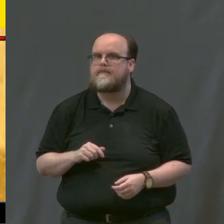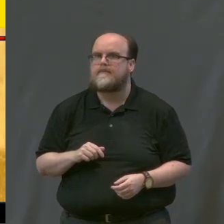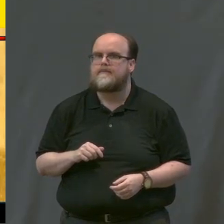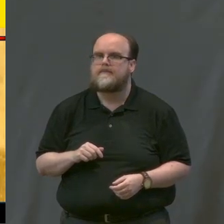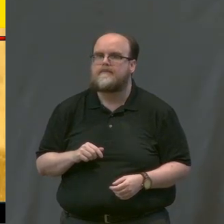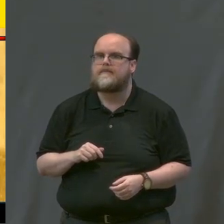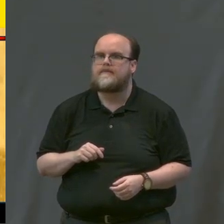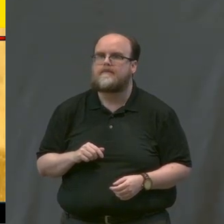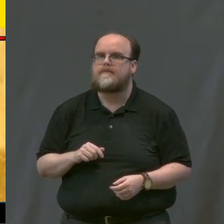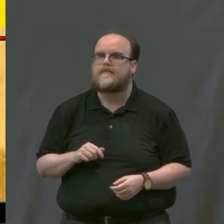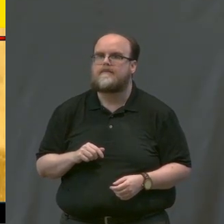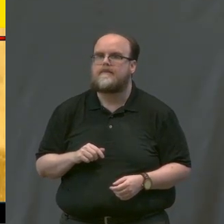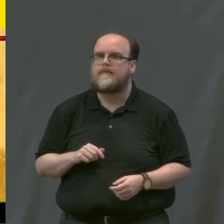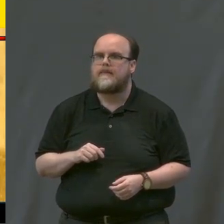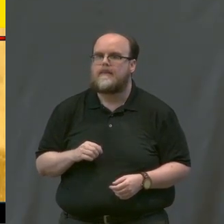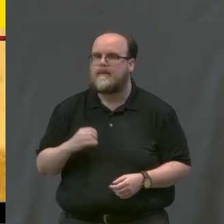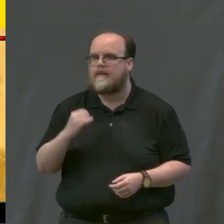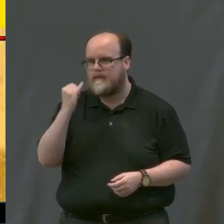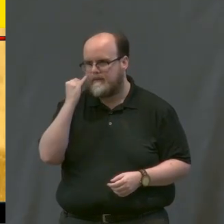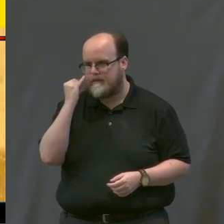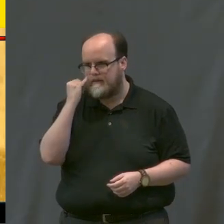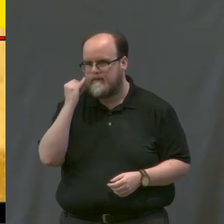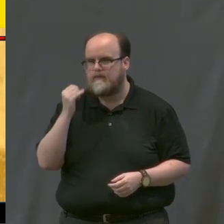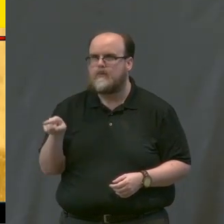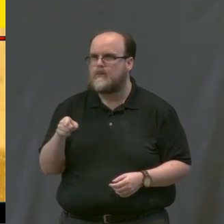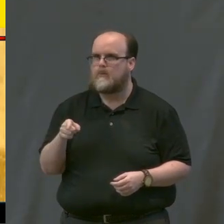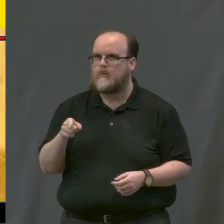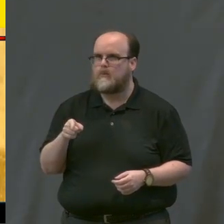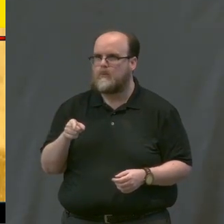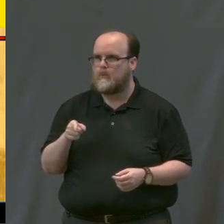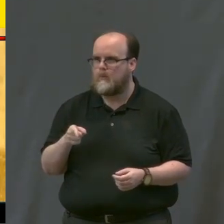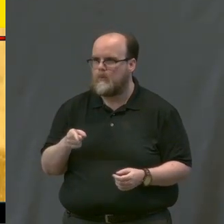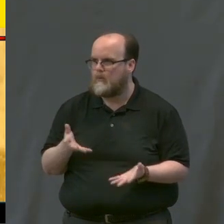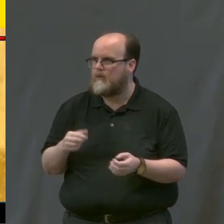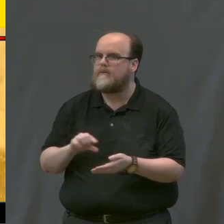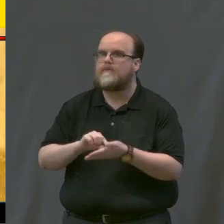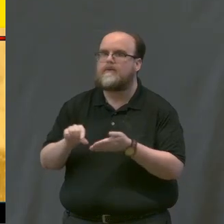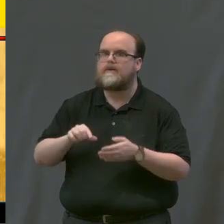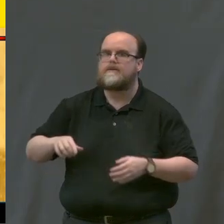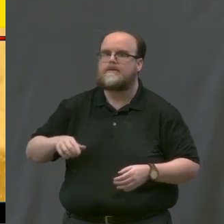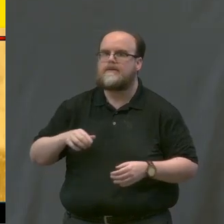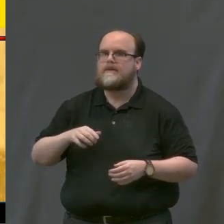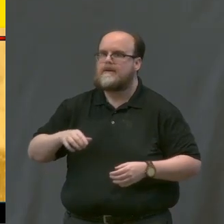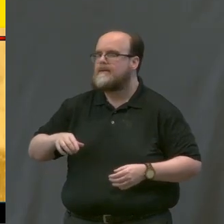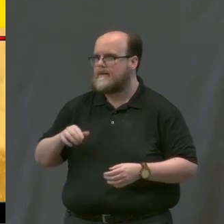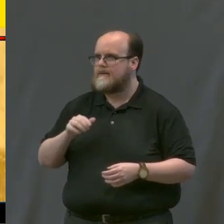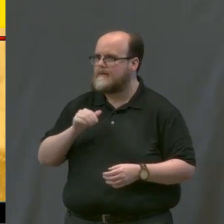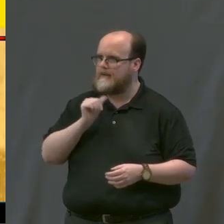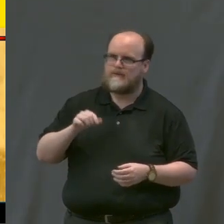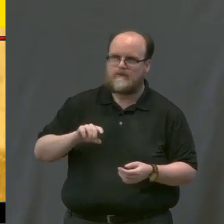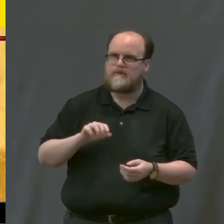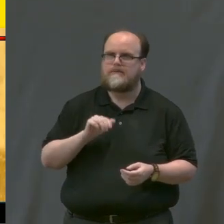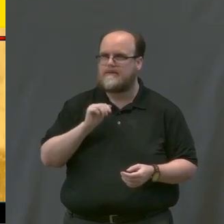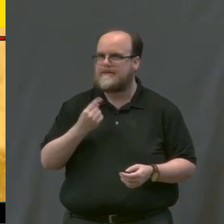If you do want a verse that says, don't add to the gospel, don't take away from the gospel, the book of Galatians is your